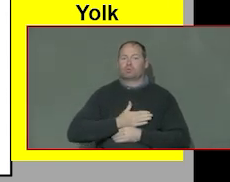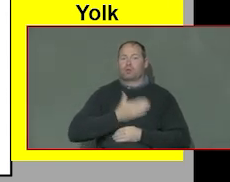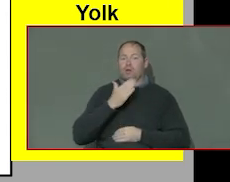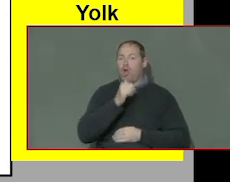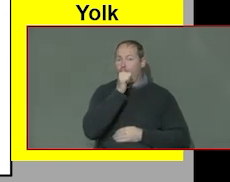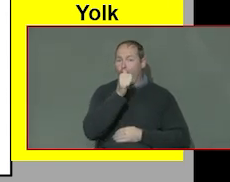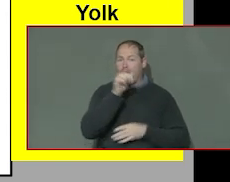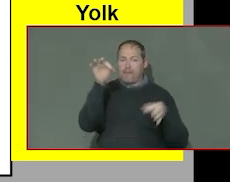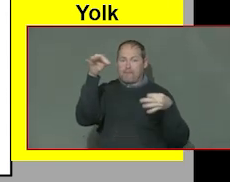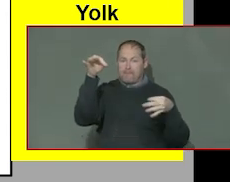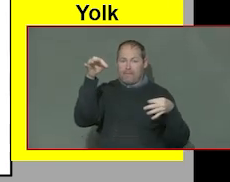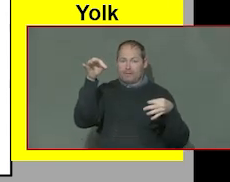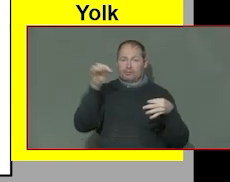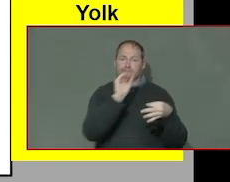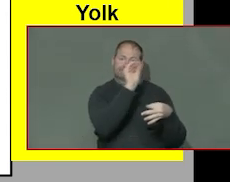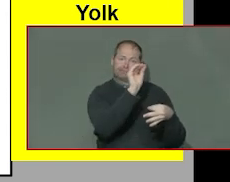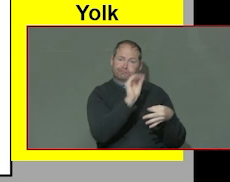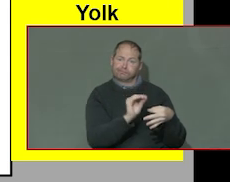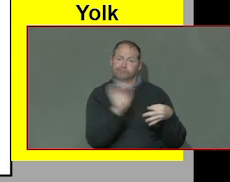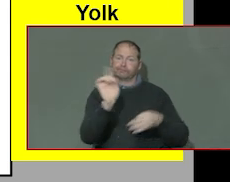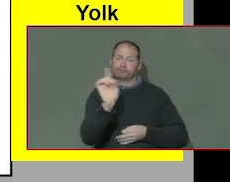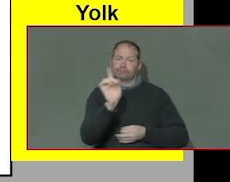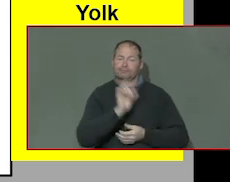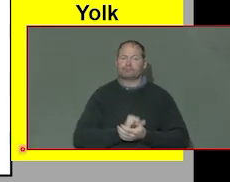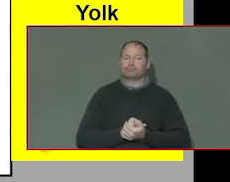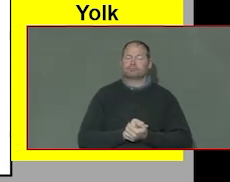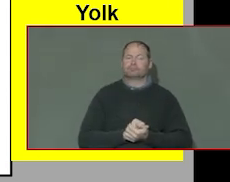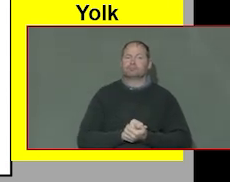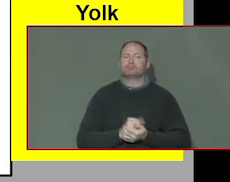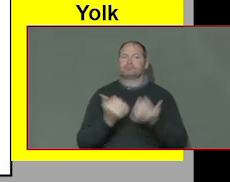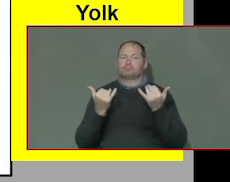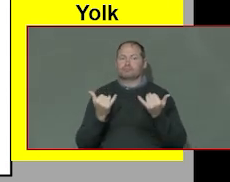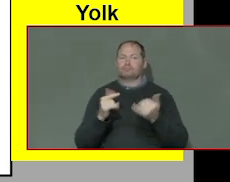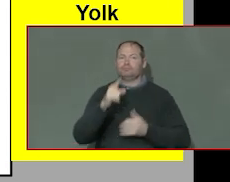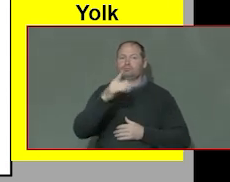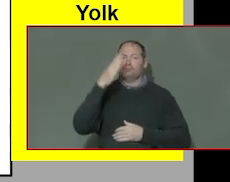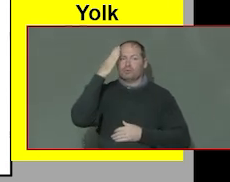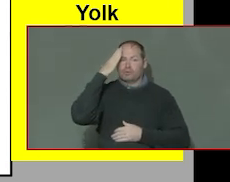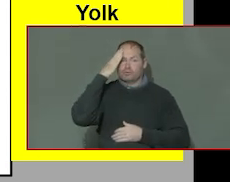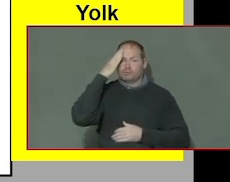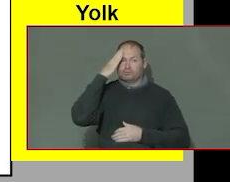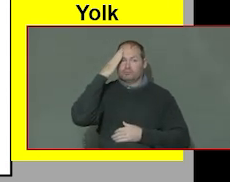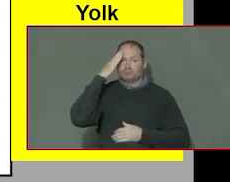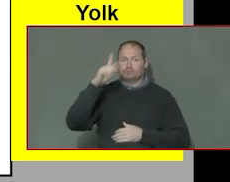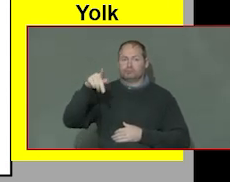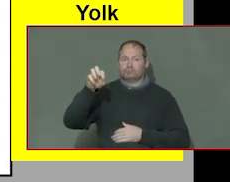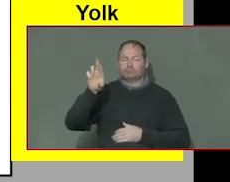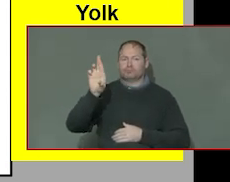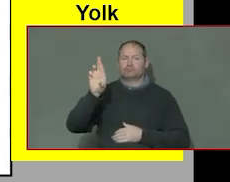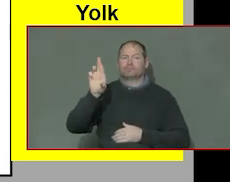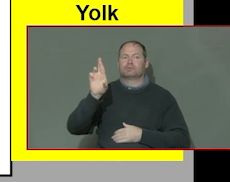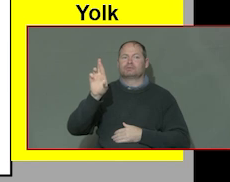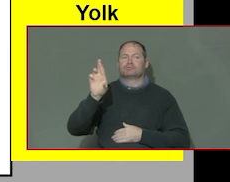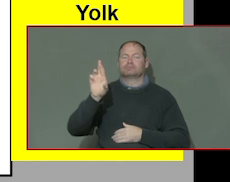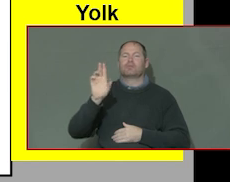our memos, this is what there's going to be. We are going to want you to know that the chorion is there for gas exchange.